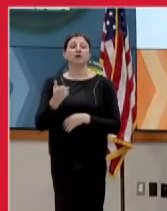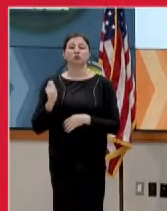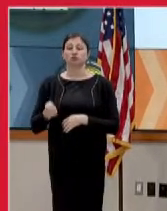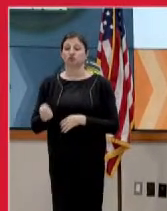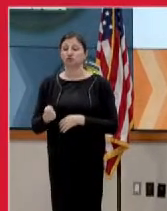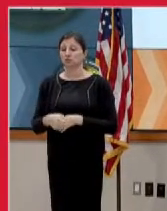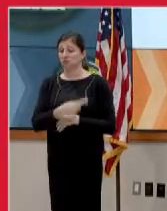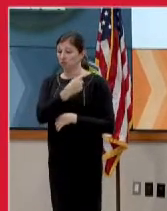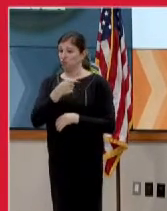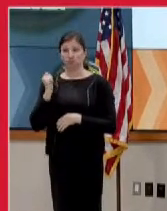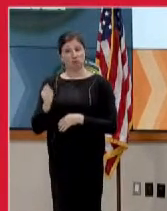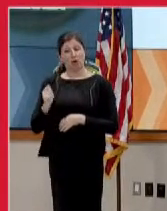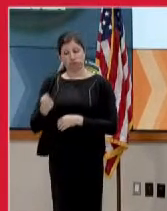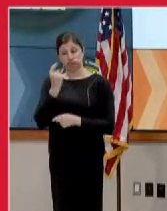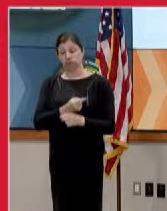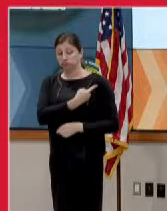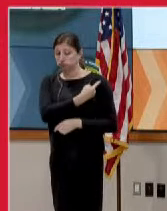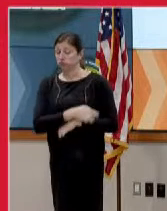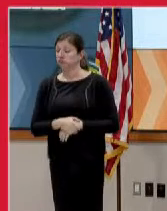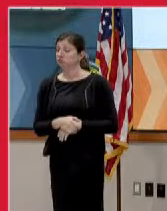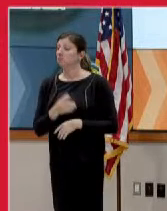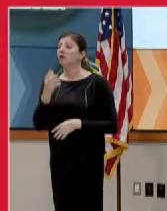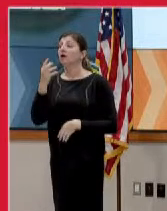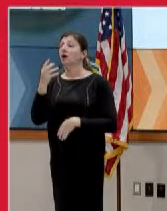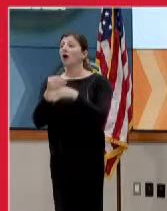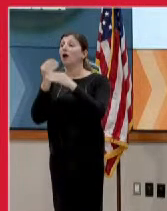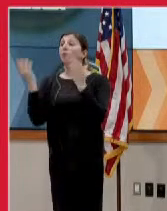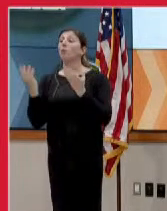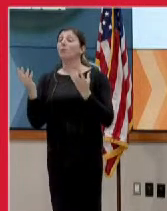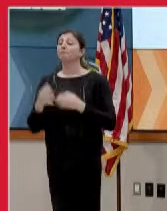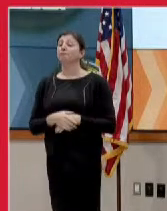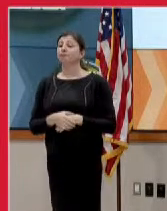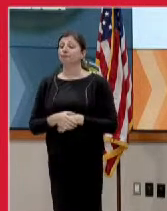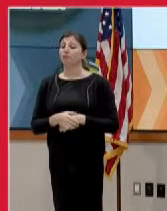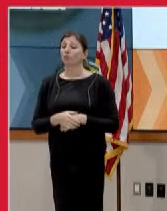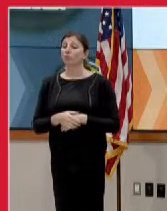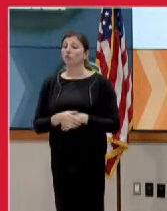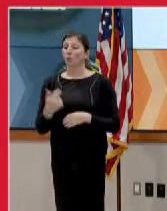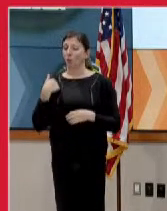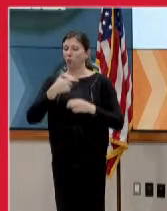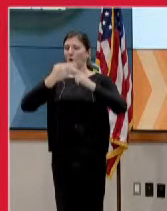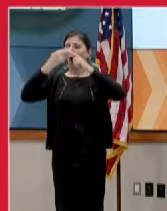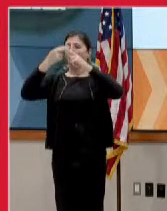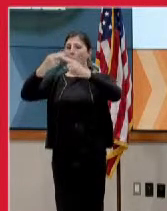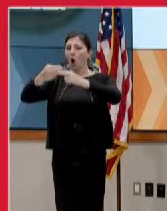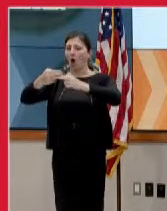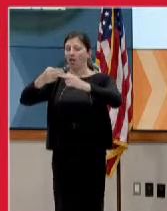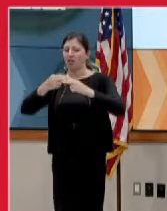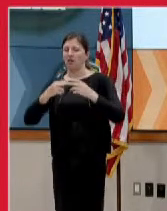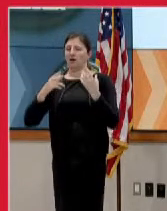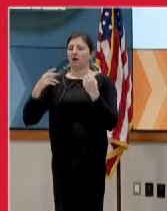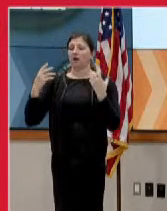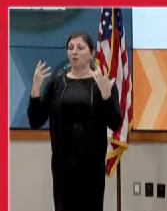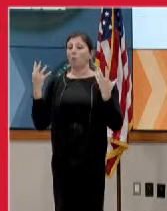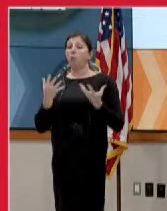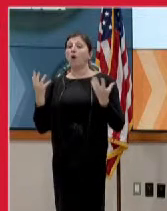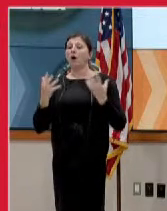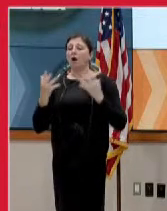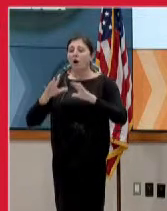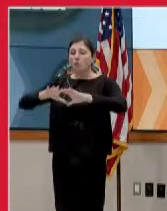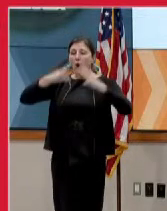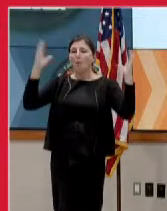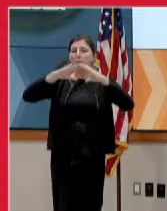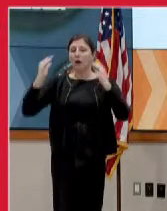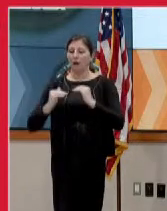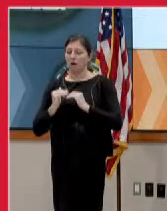Judge. Judge is correct. What I would just add to it is that we've been calling this the layering effect, that as reopening has happened, and on top of